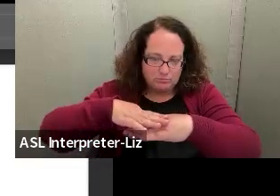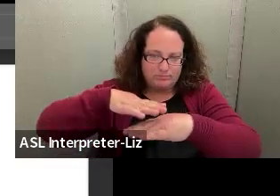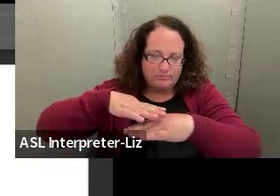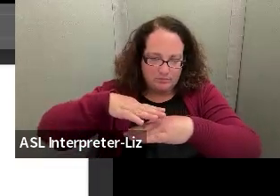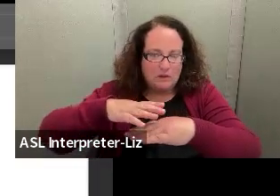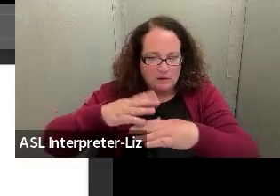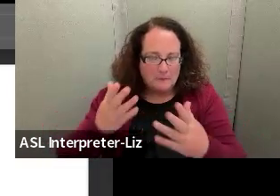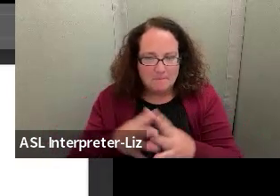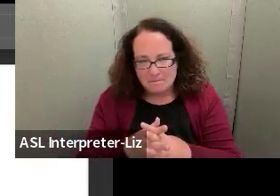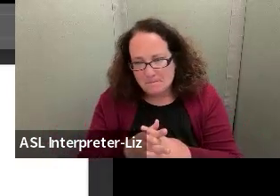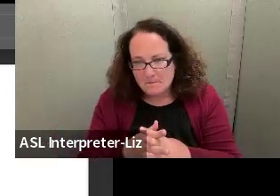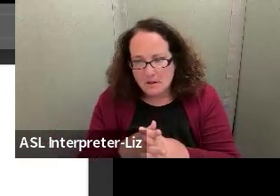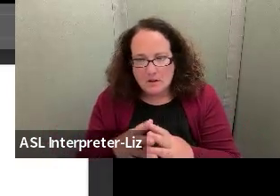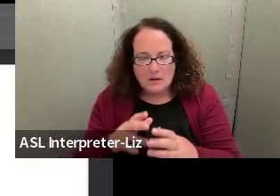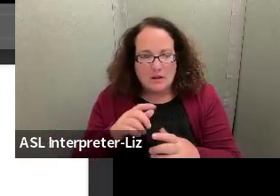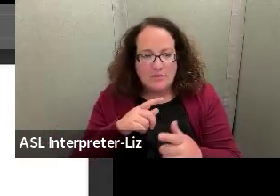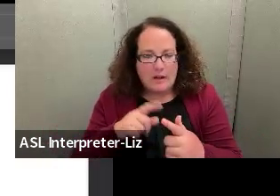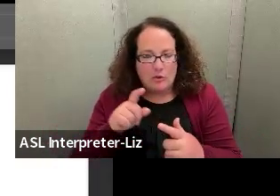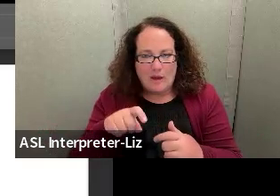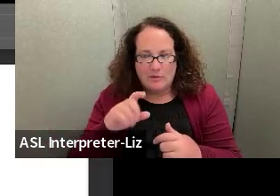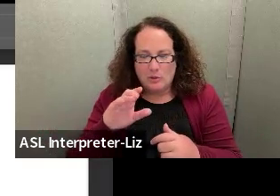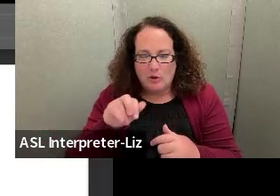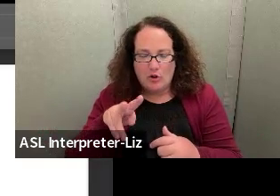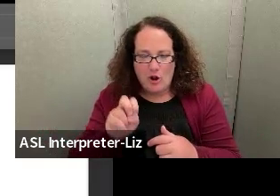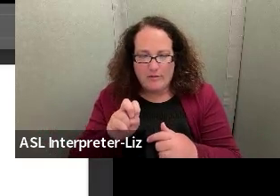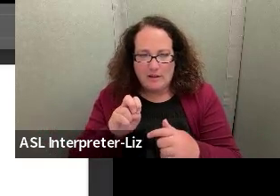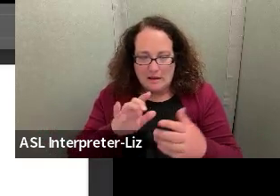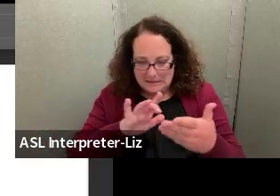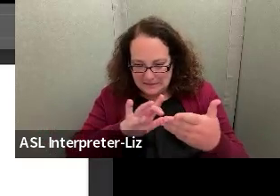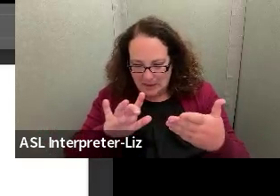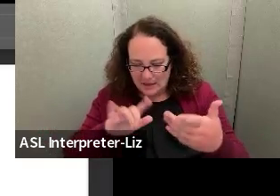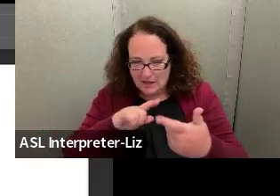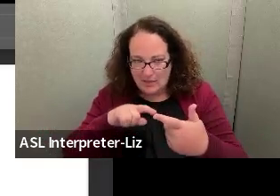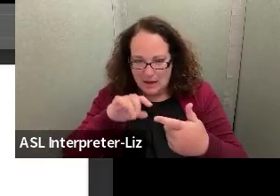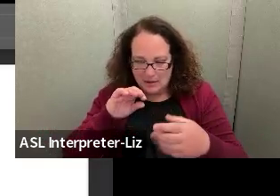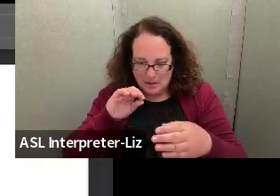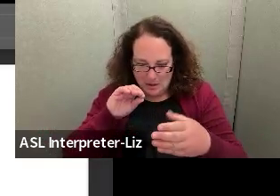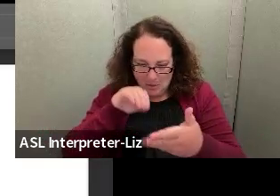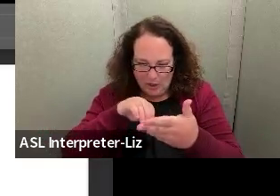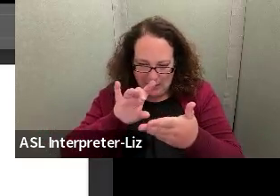a housing for it, I guess. So you would carve out the space for it and then drop it in.